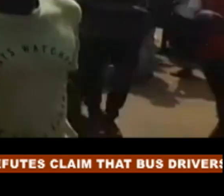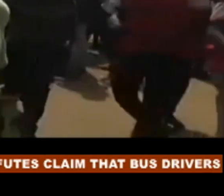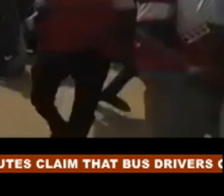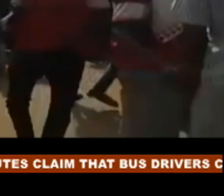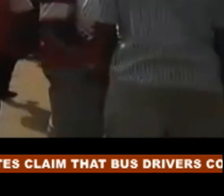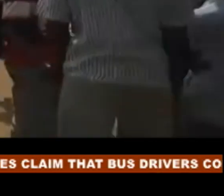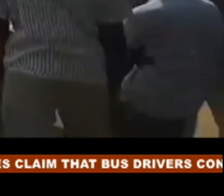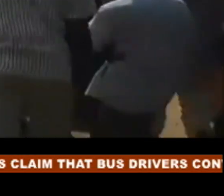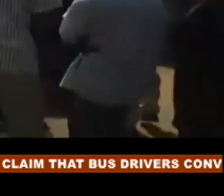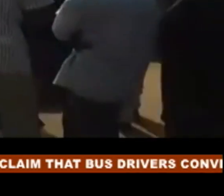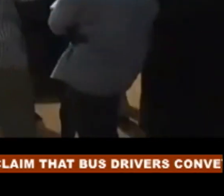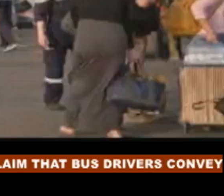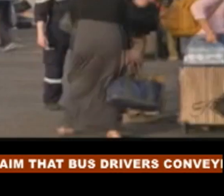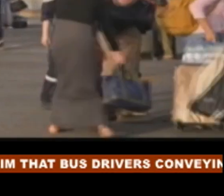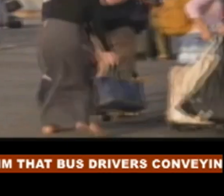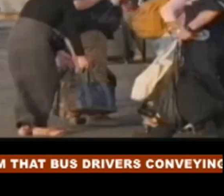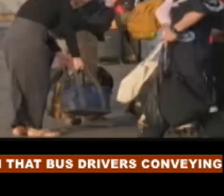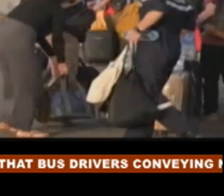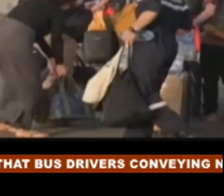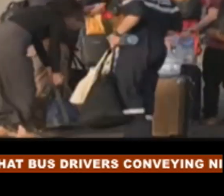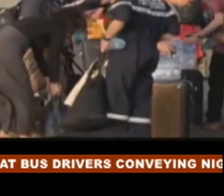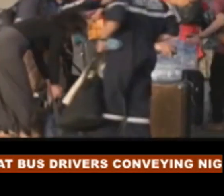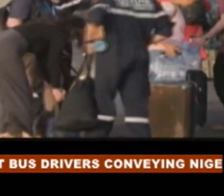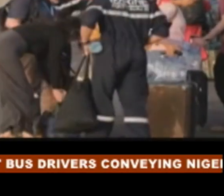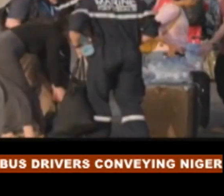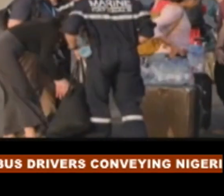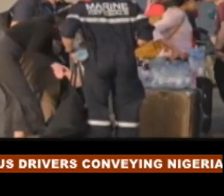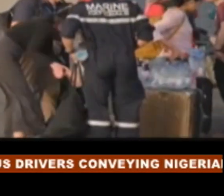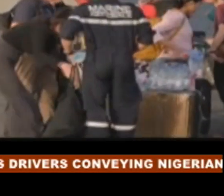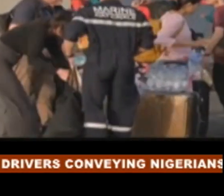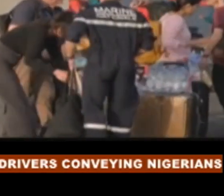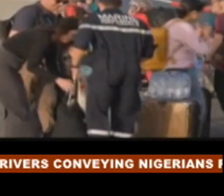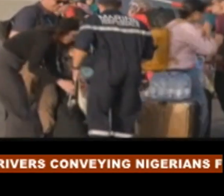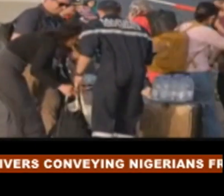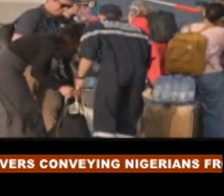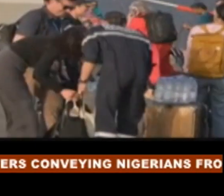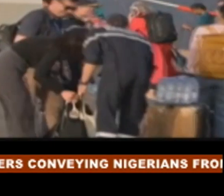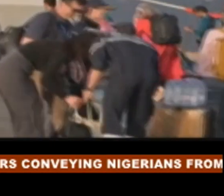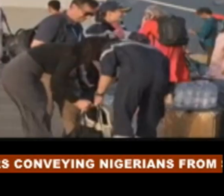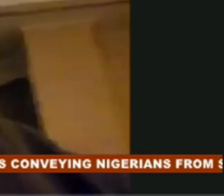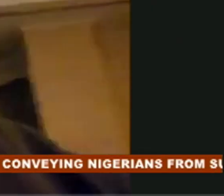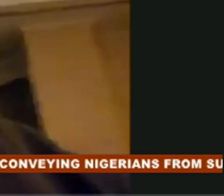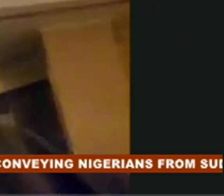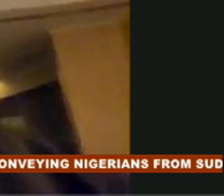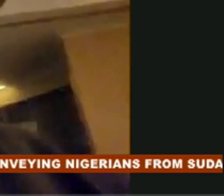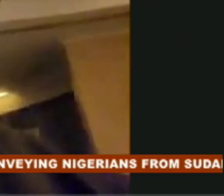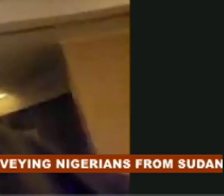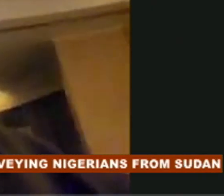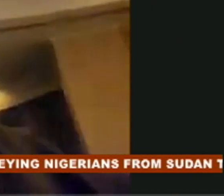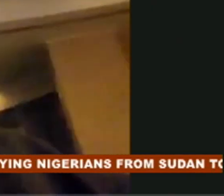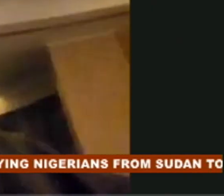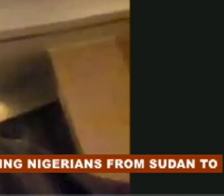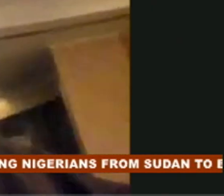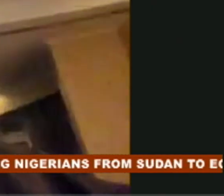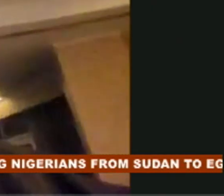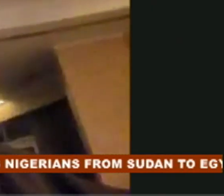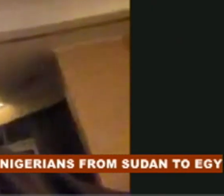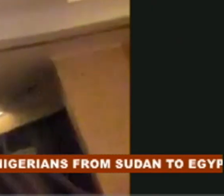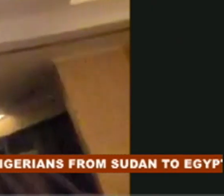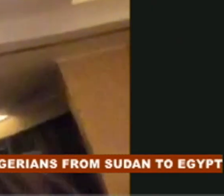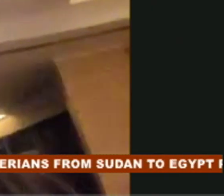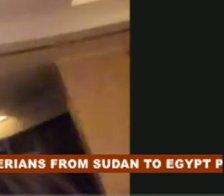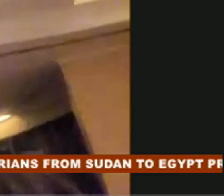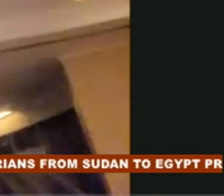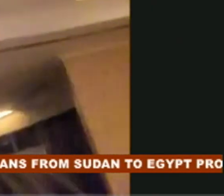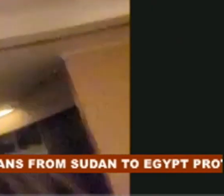to complete this operation. By the grace of God, I believe all Nigerians will help us with prayers. We're going to bring everybody home. You